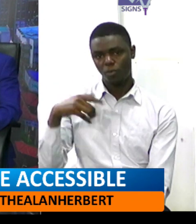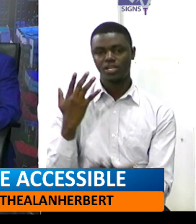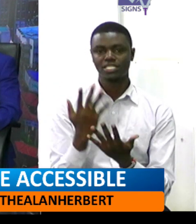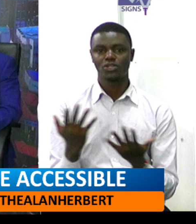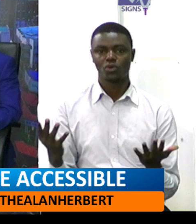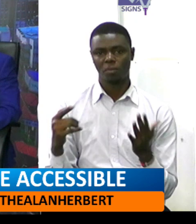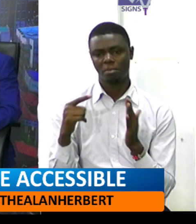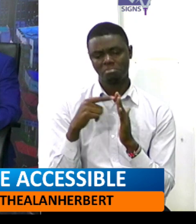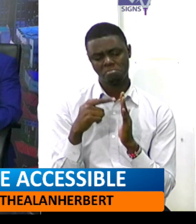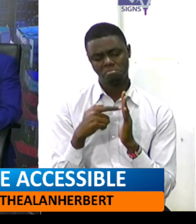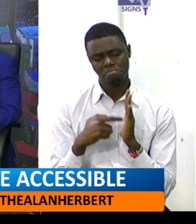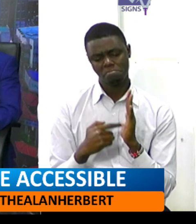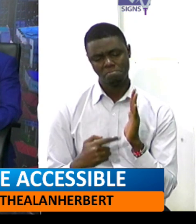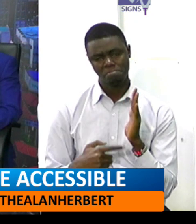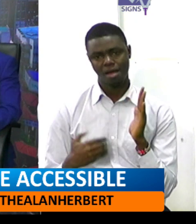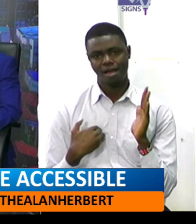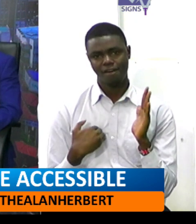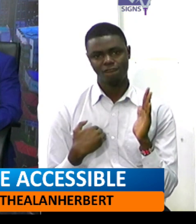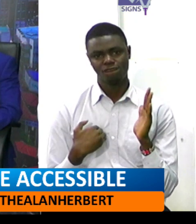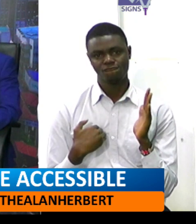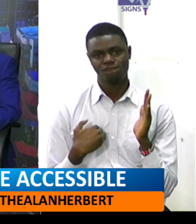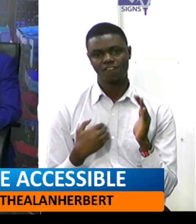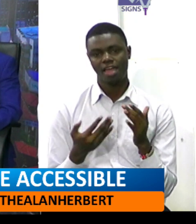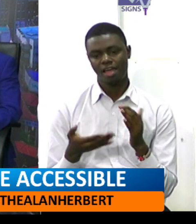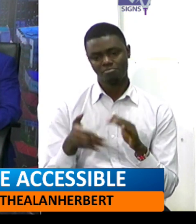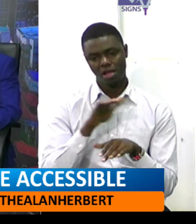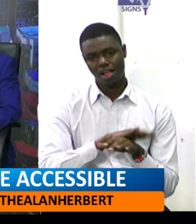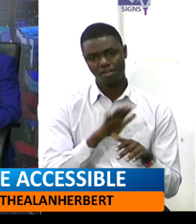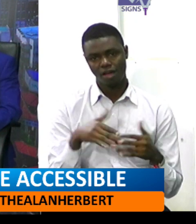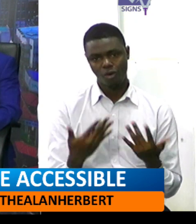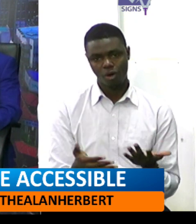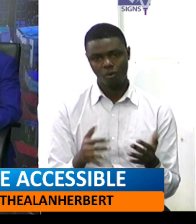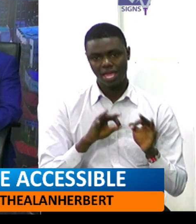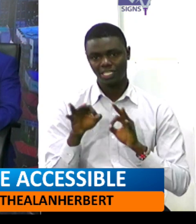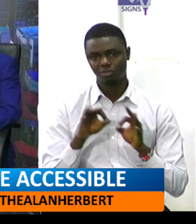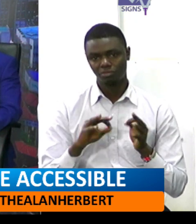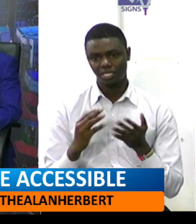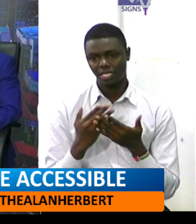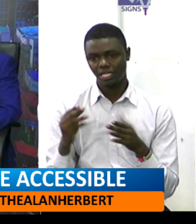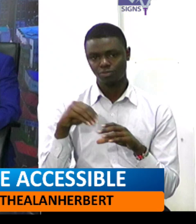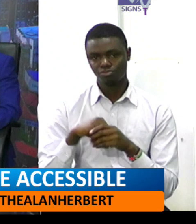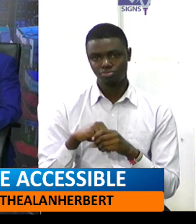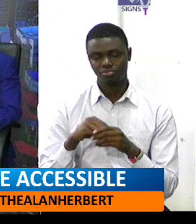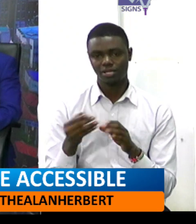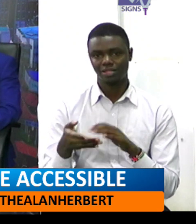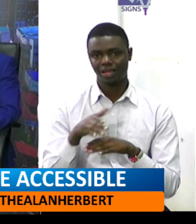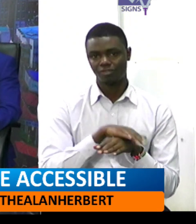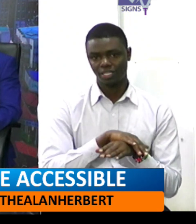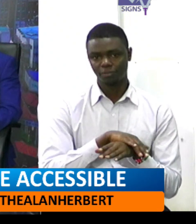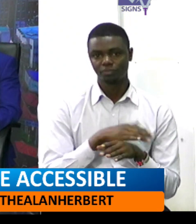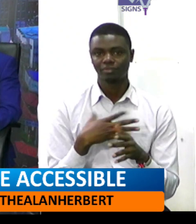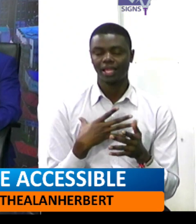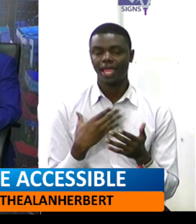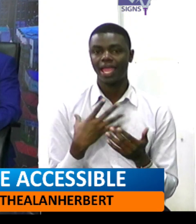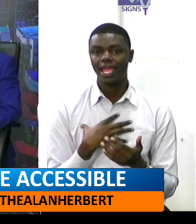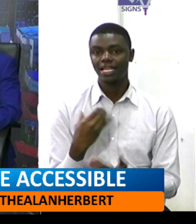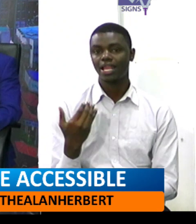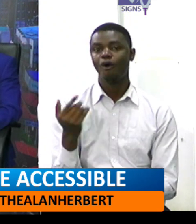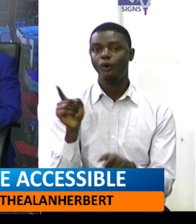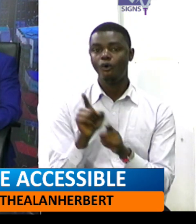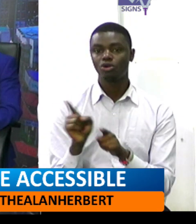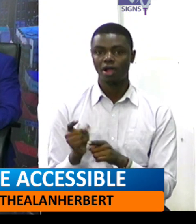which details the scope of cover, explains the things that are in this coverage, and you have